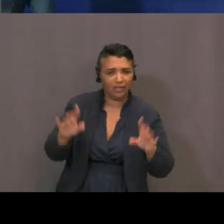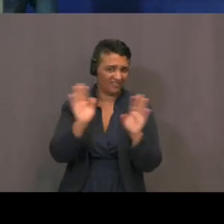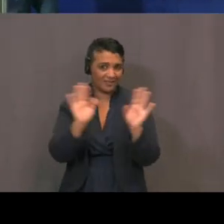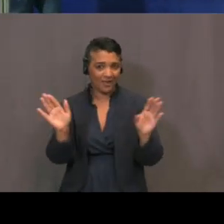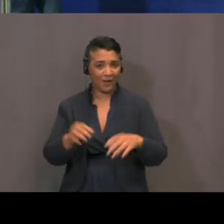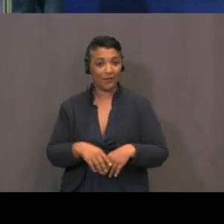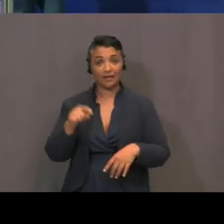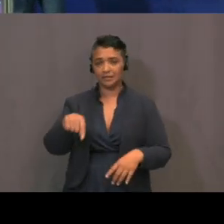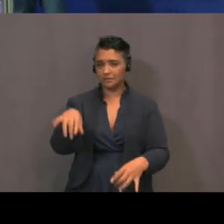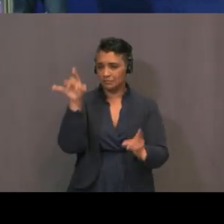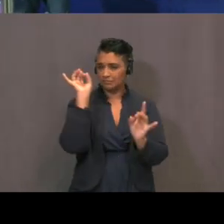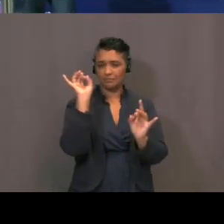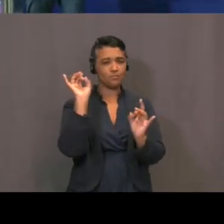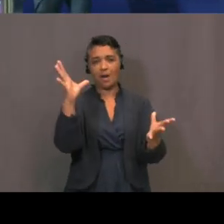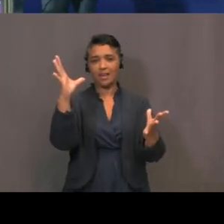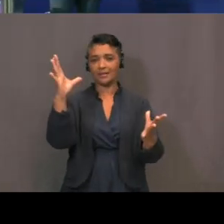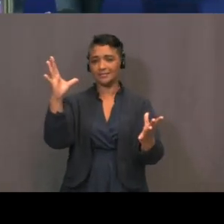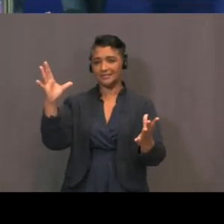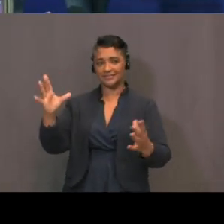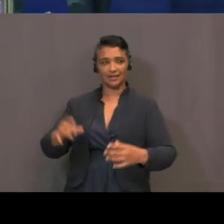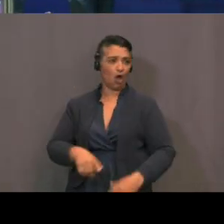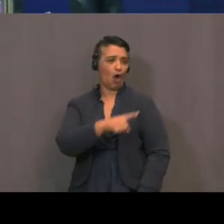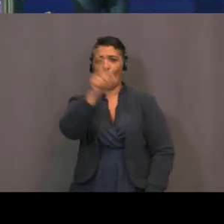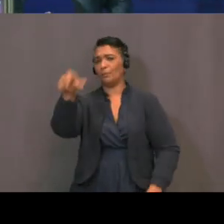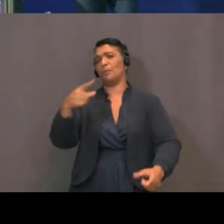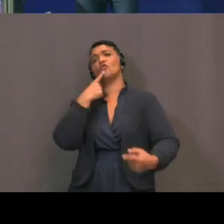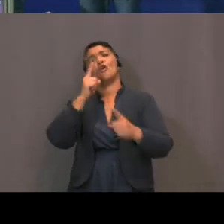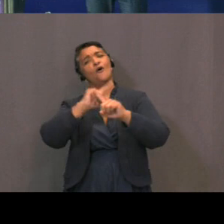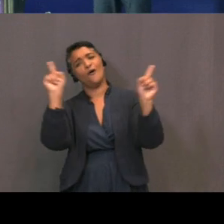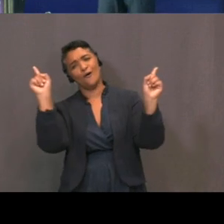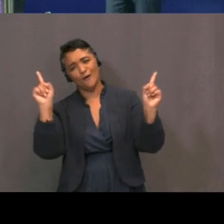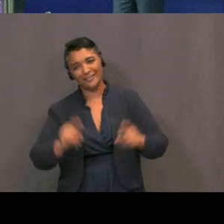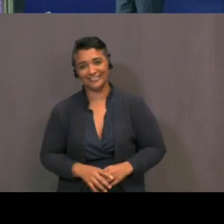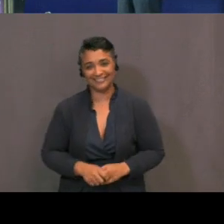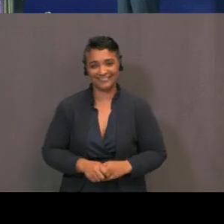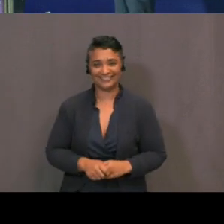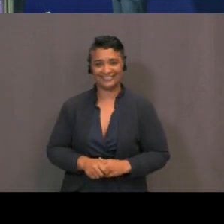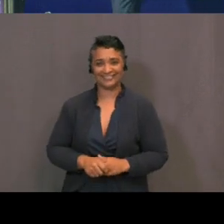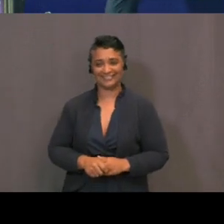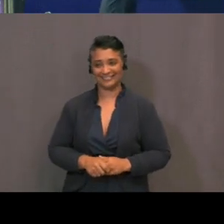It's a brilliant version. And It's a bit scary for our profession right now, let's say.